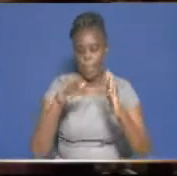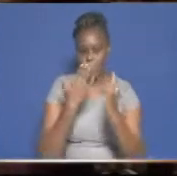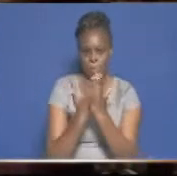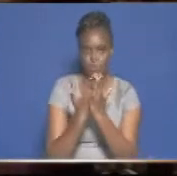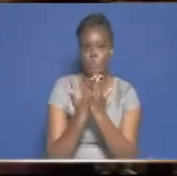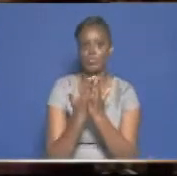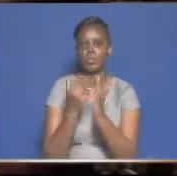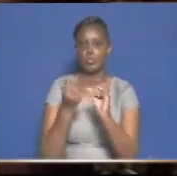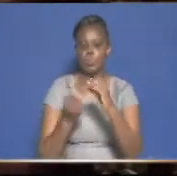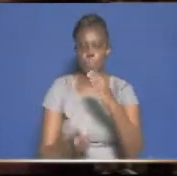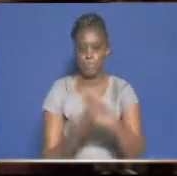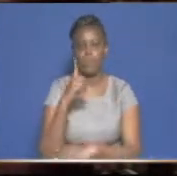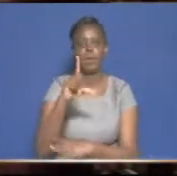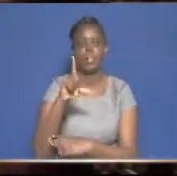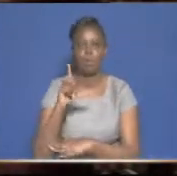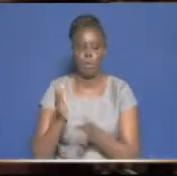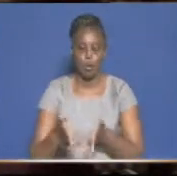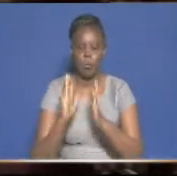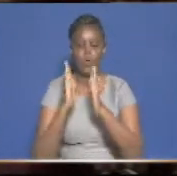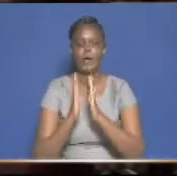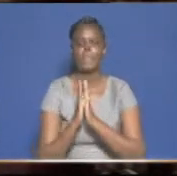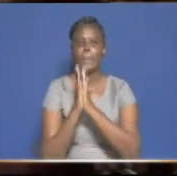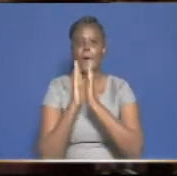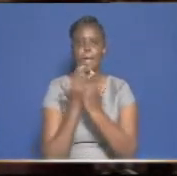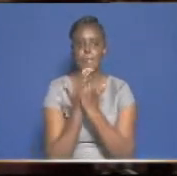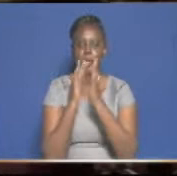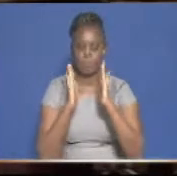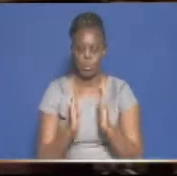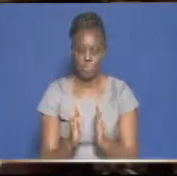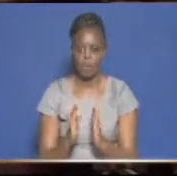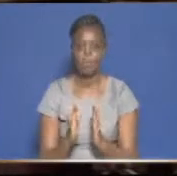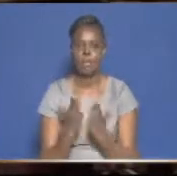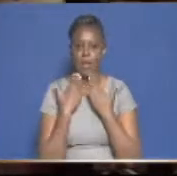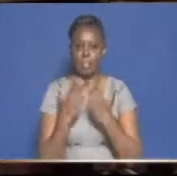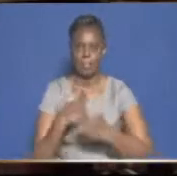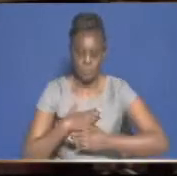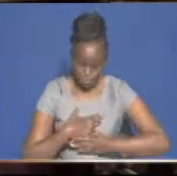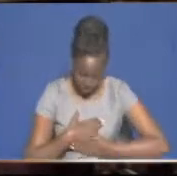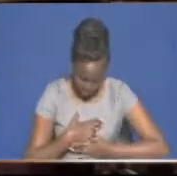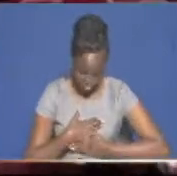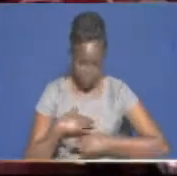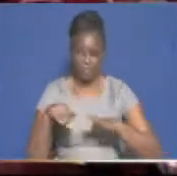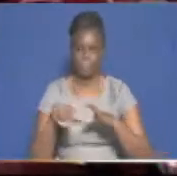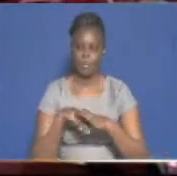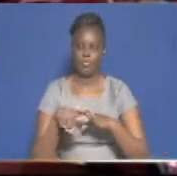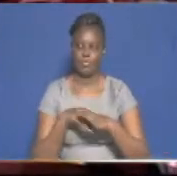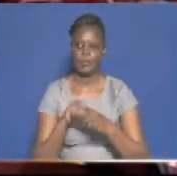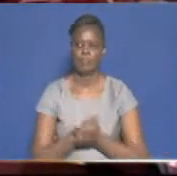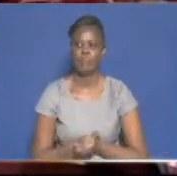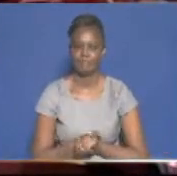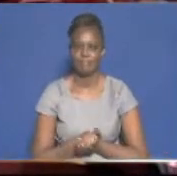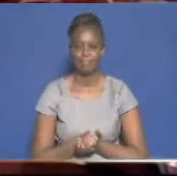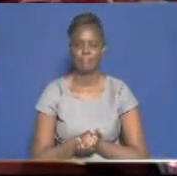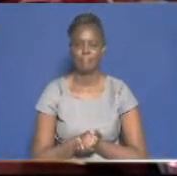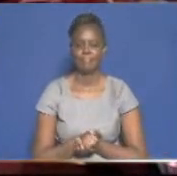to legislate in the manner prayed for by the petitioners. I thank you, honourable members.